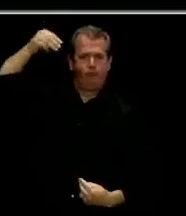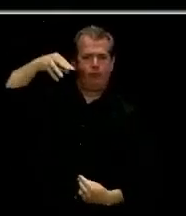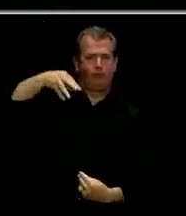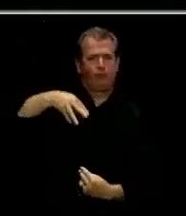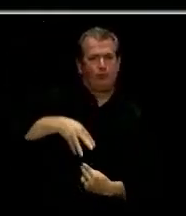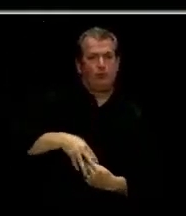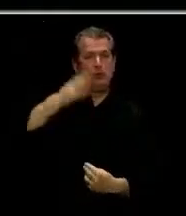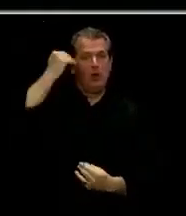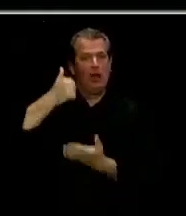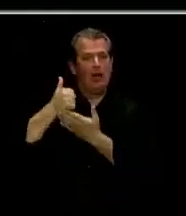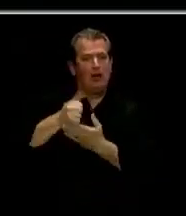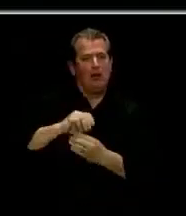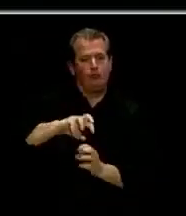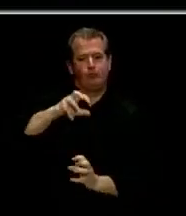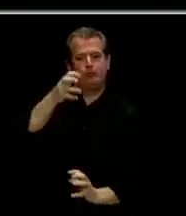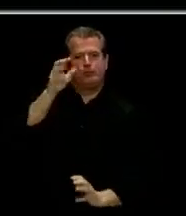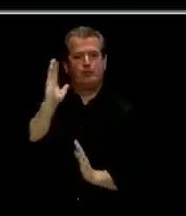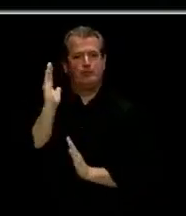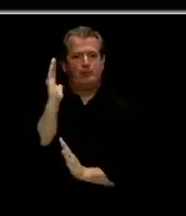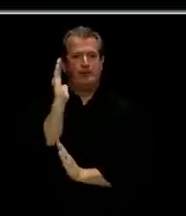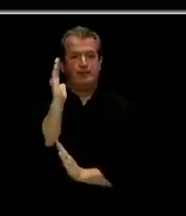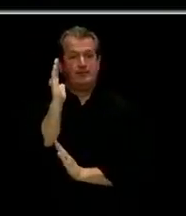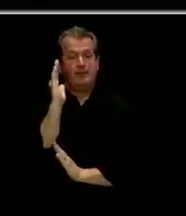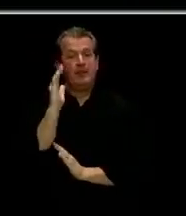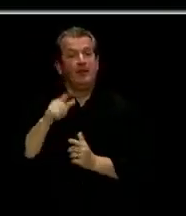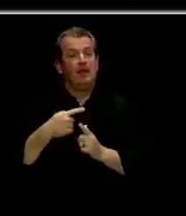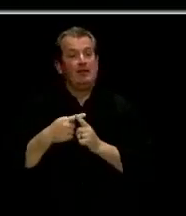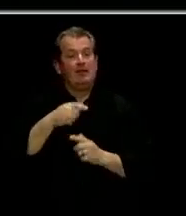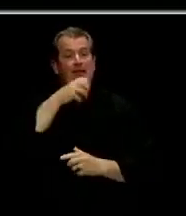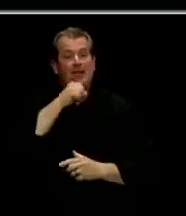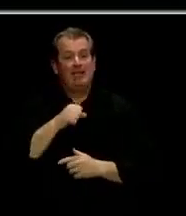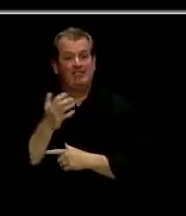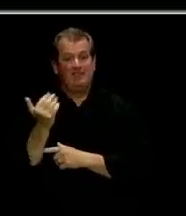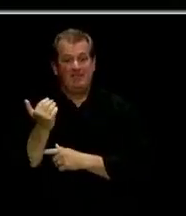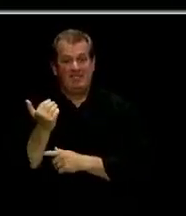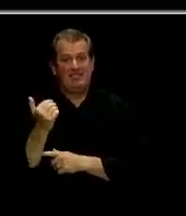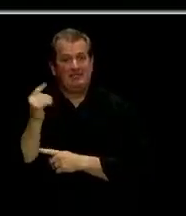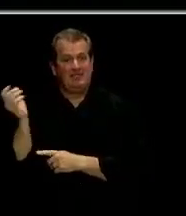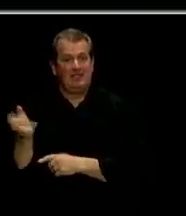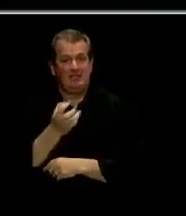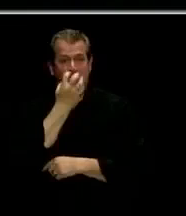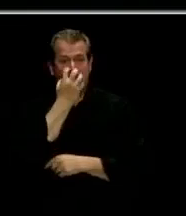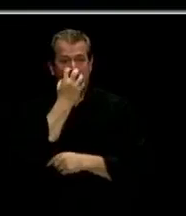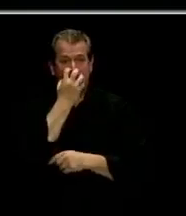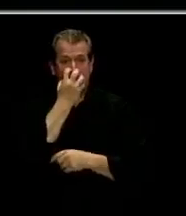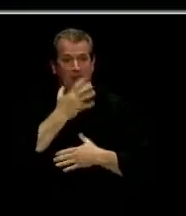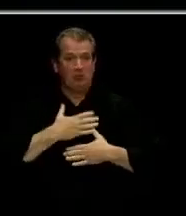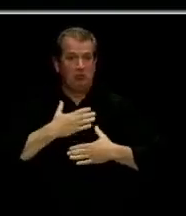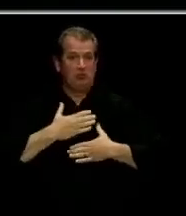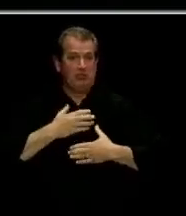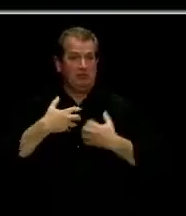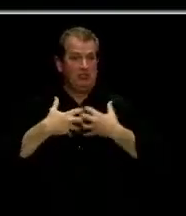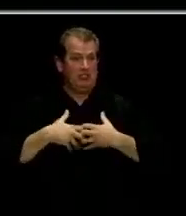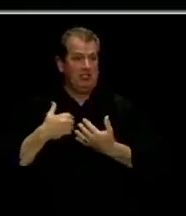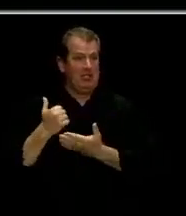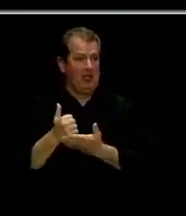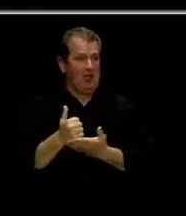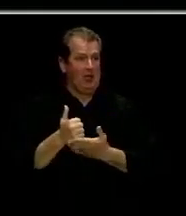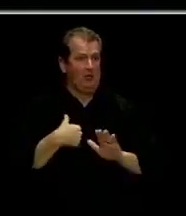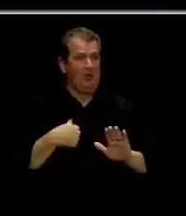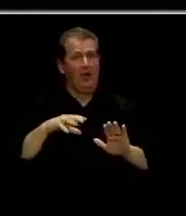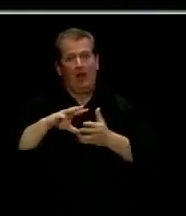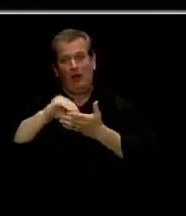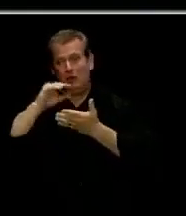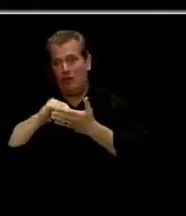Then at about age 15 or 16, he had to go on a ventilation. So I learned a lot about patience and